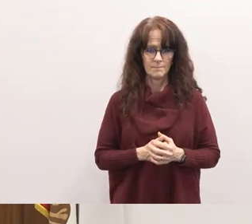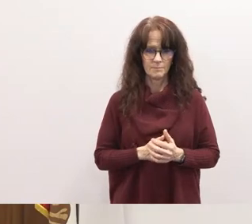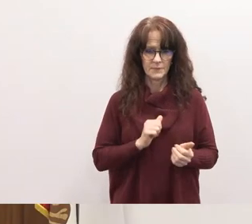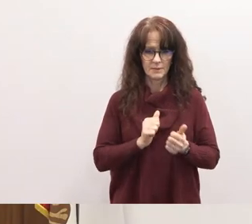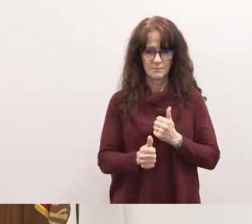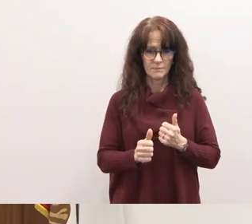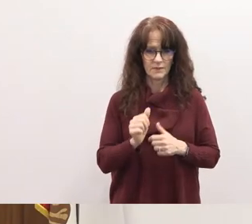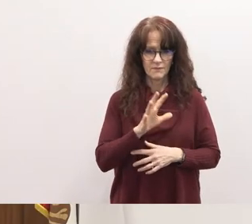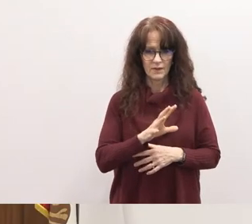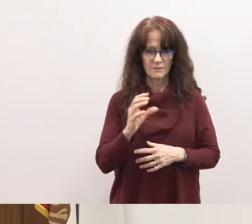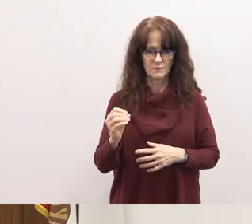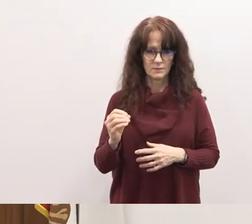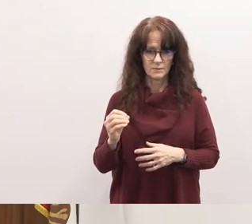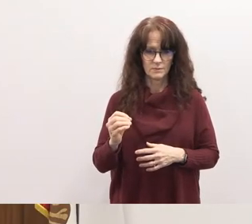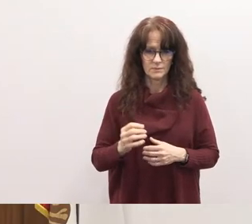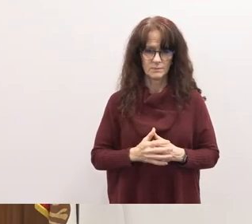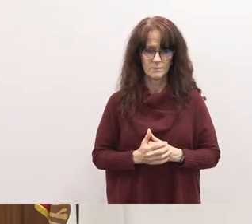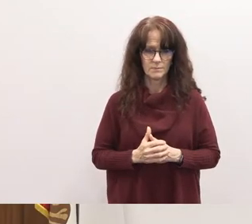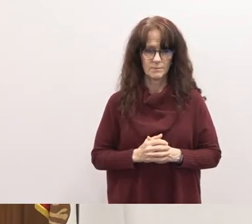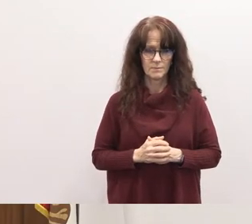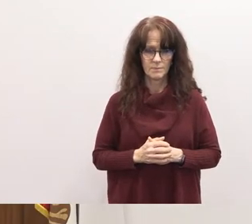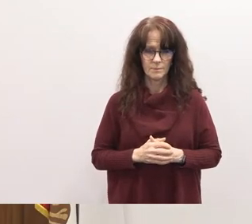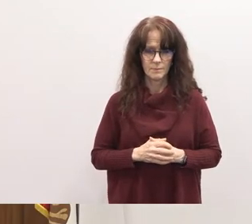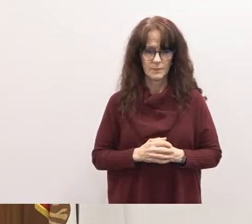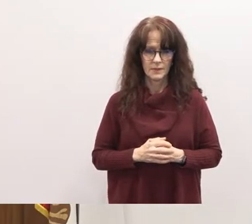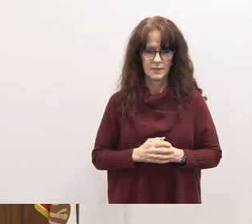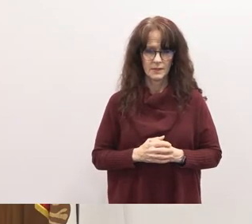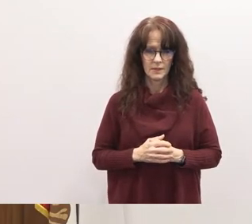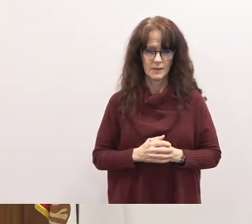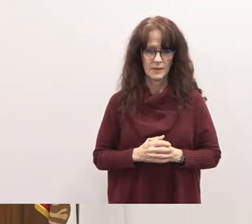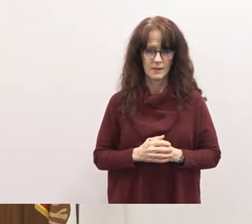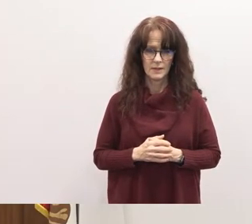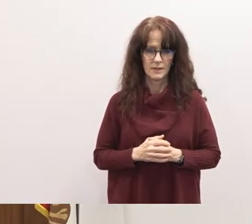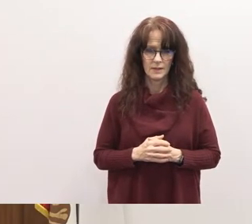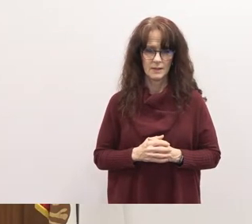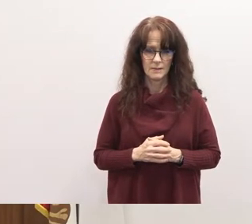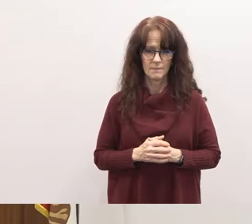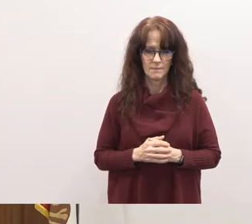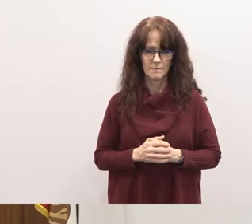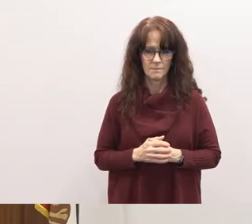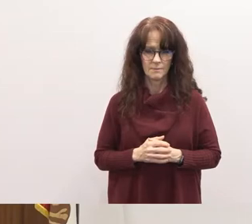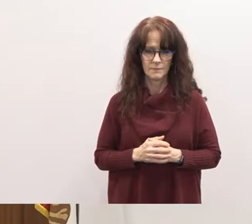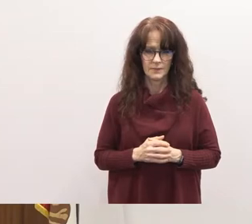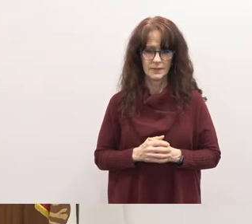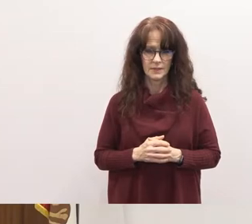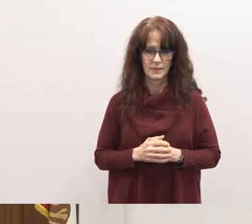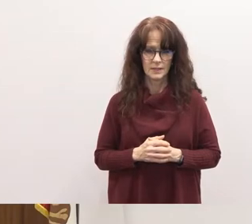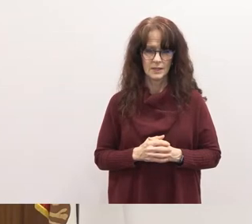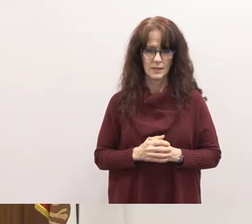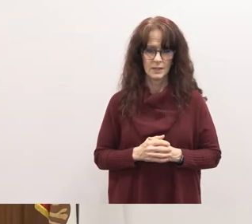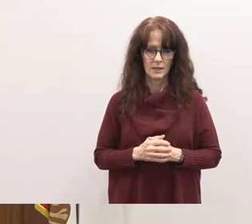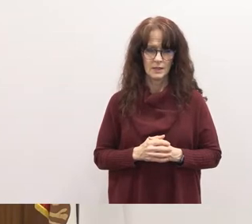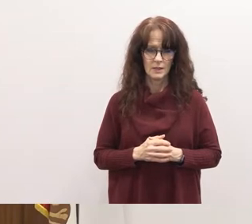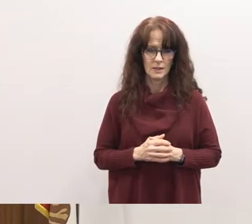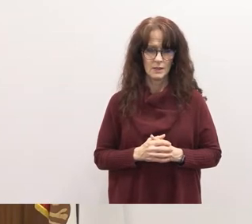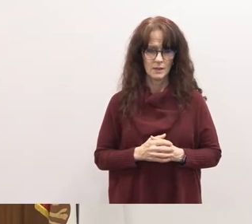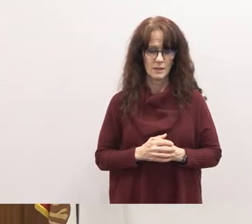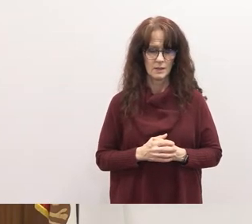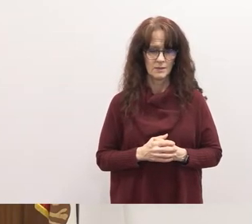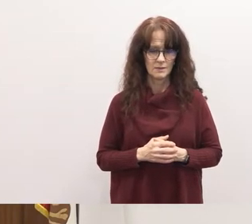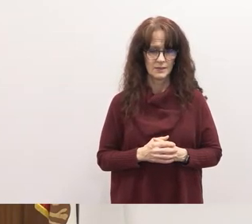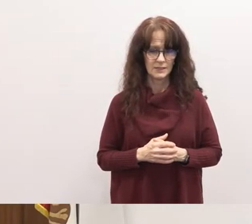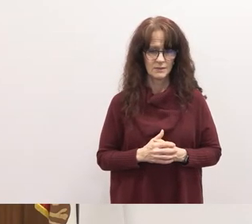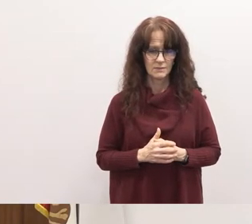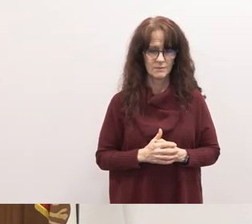That passes 5-0. Two people in honor are not here yet. We told them to be here. Oh.